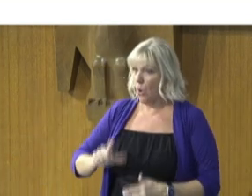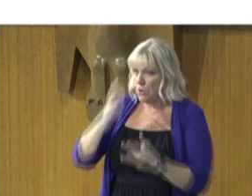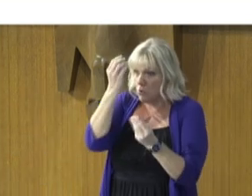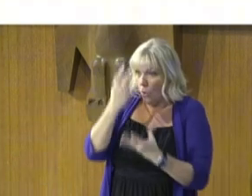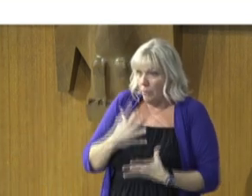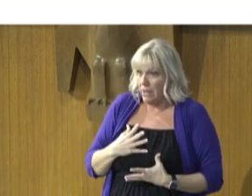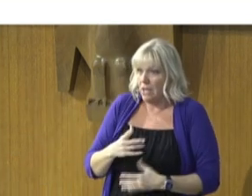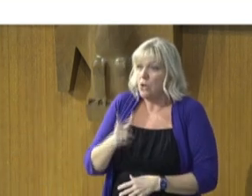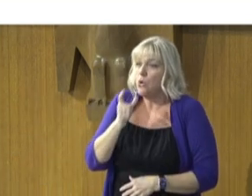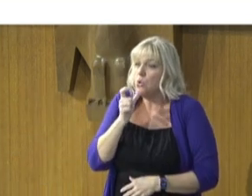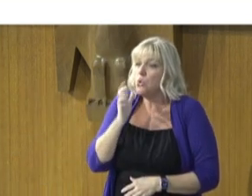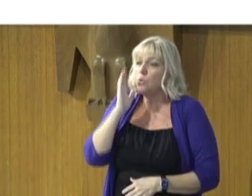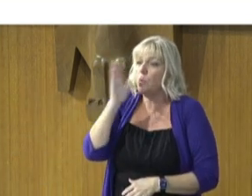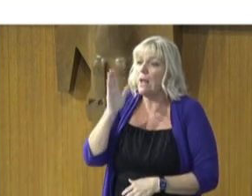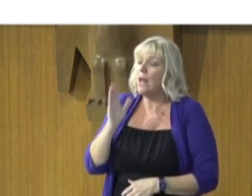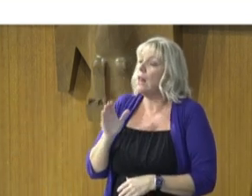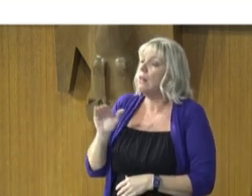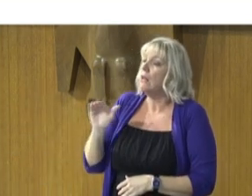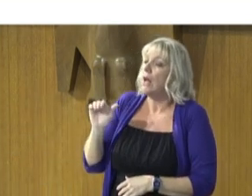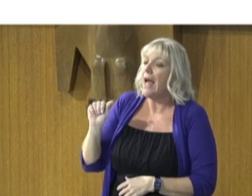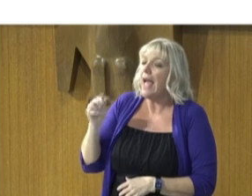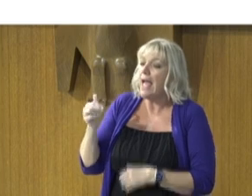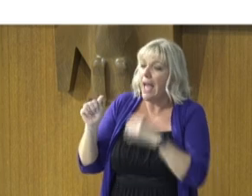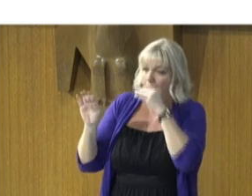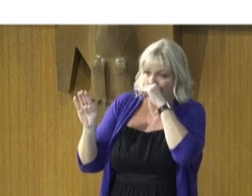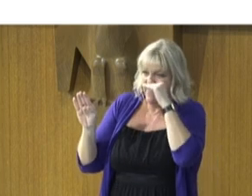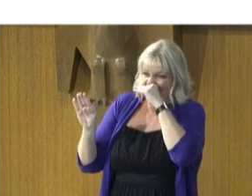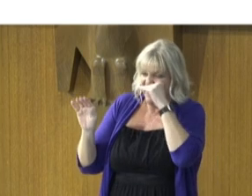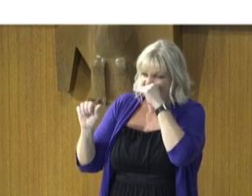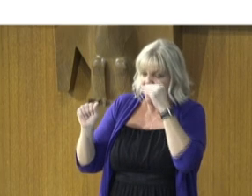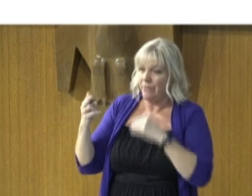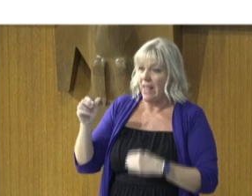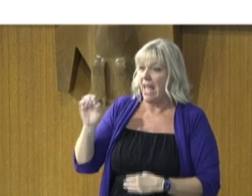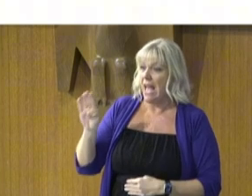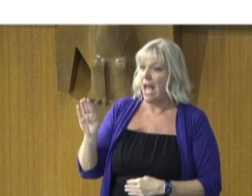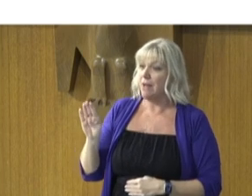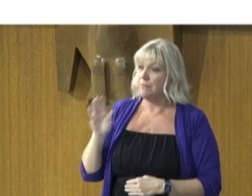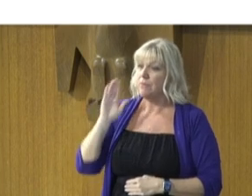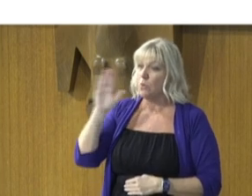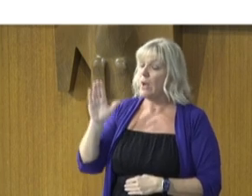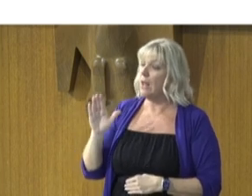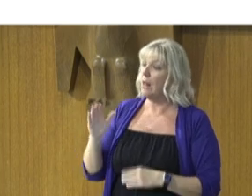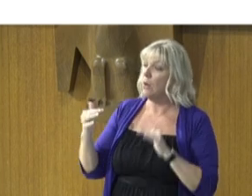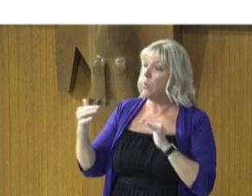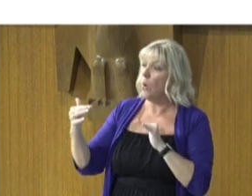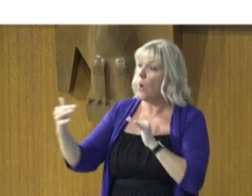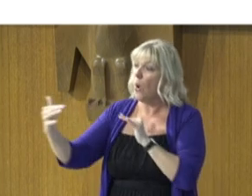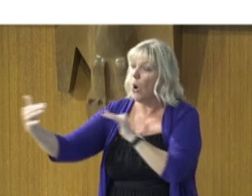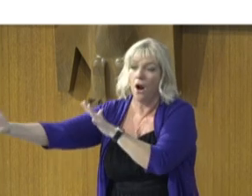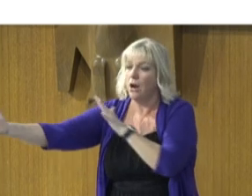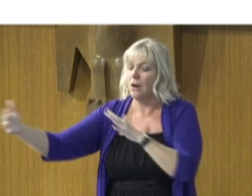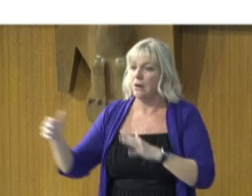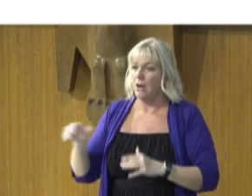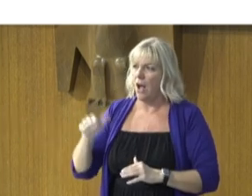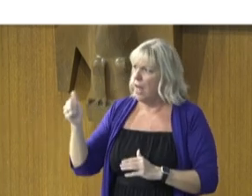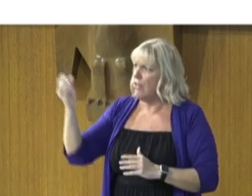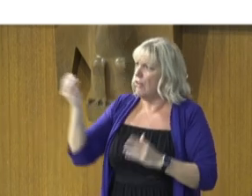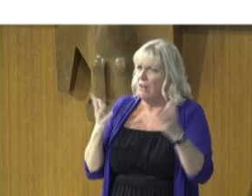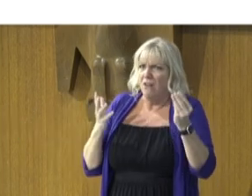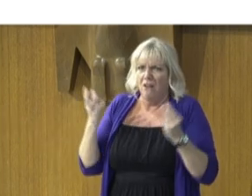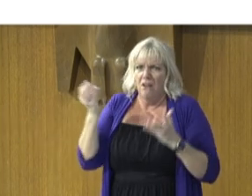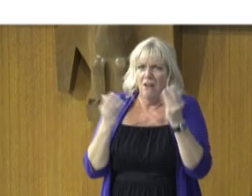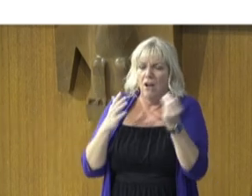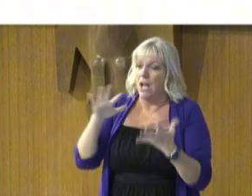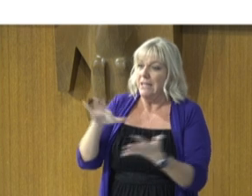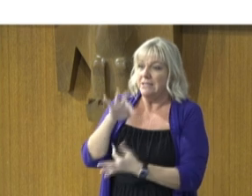will entice Ahab so that he may go up and fall at Ramoth-Gilead?' Then one said one thing and another said, until a certain